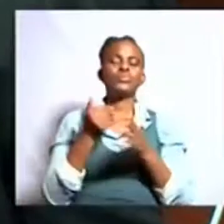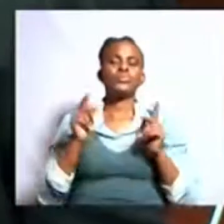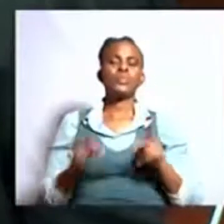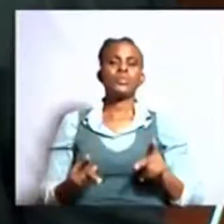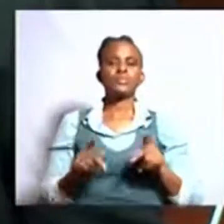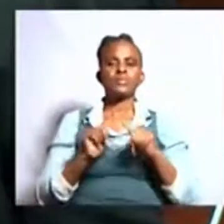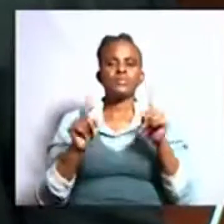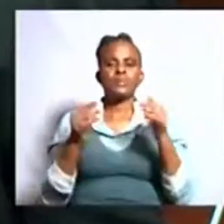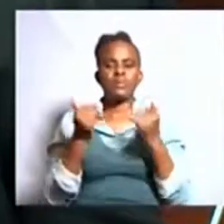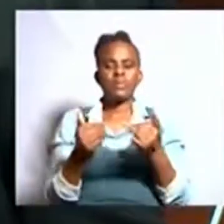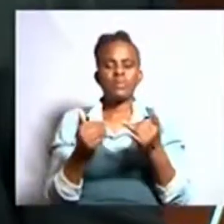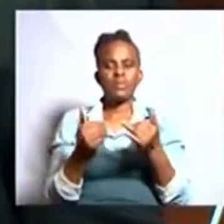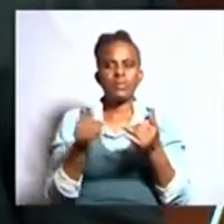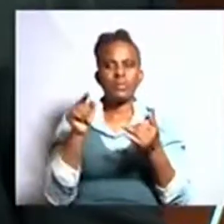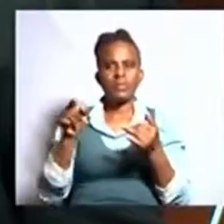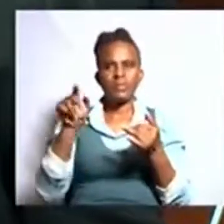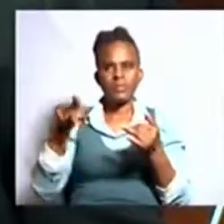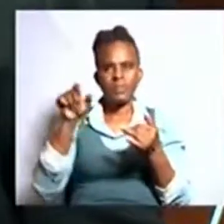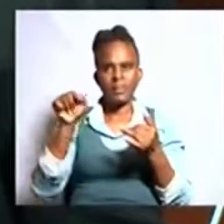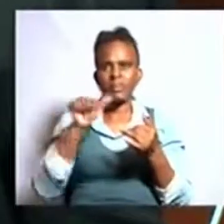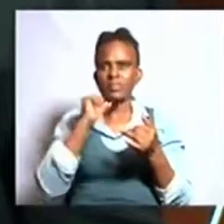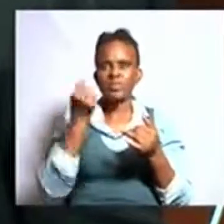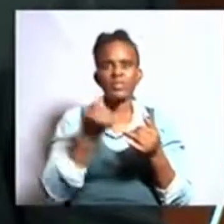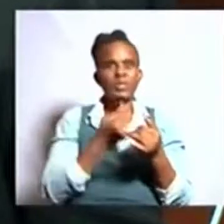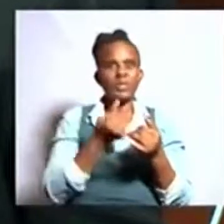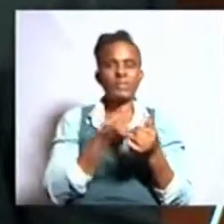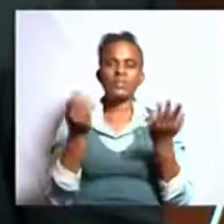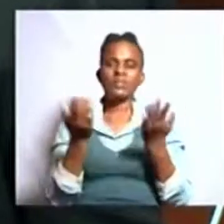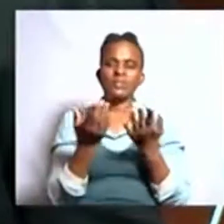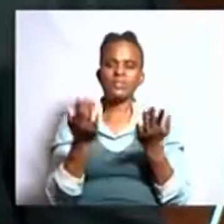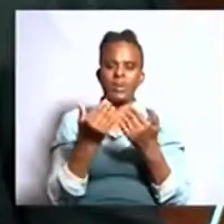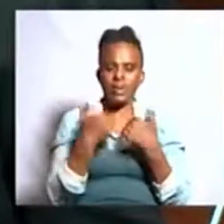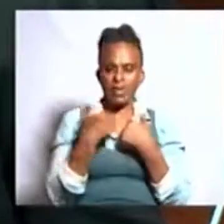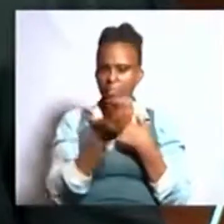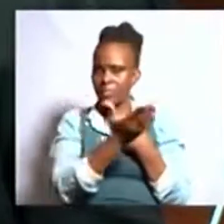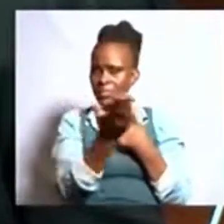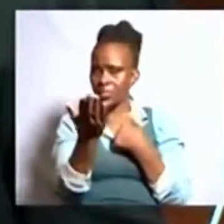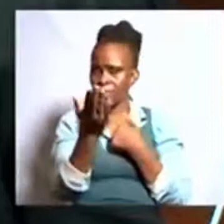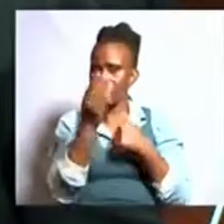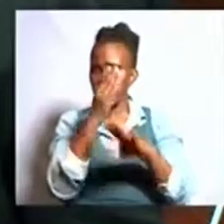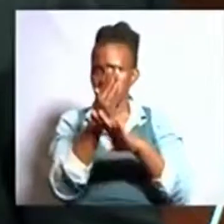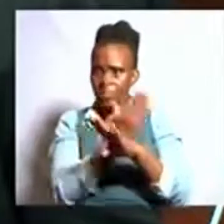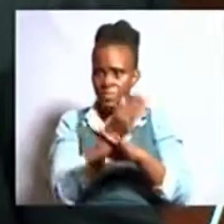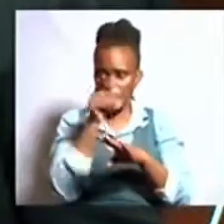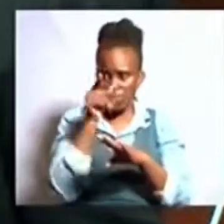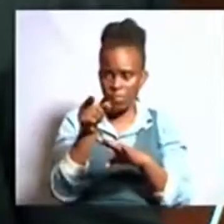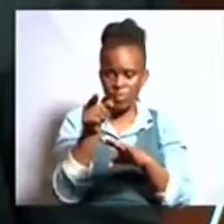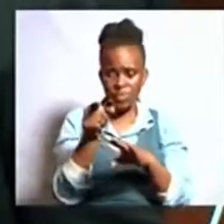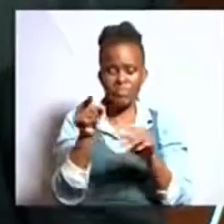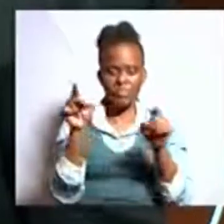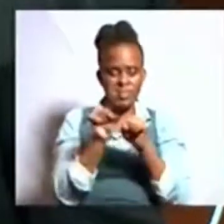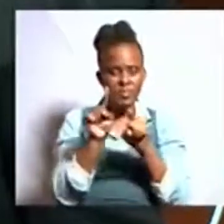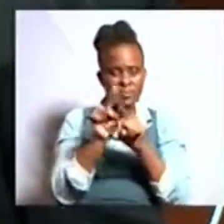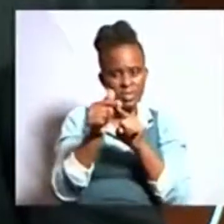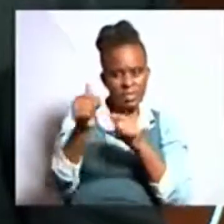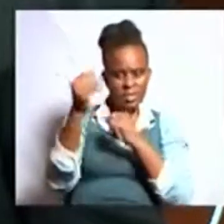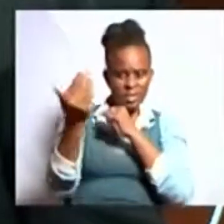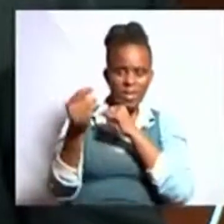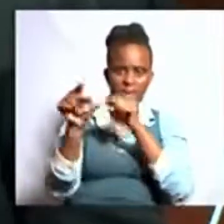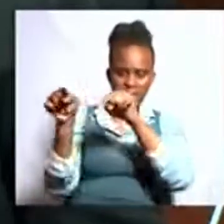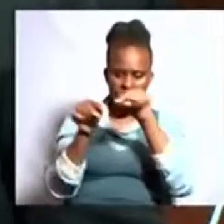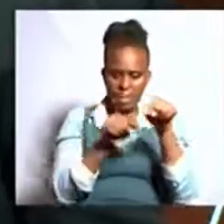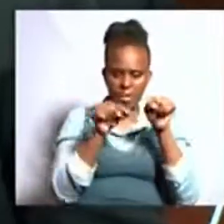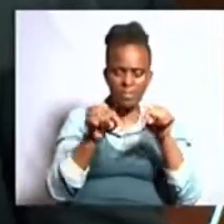But the controlling officer didn't come alone. There are those who were there before him, and they came here for a